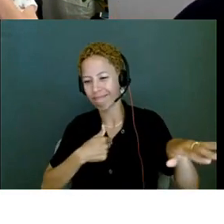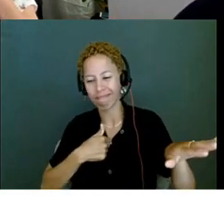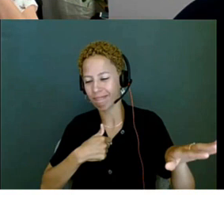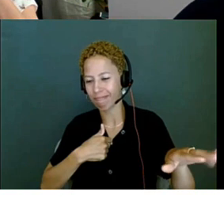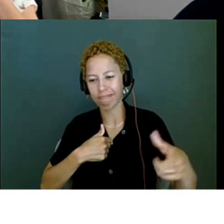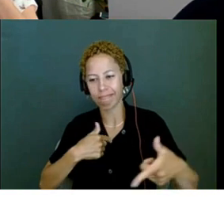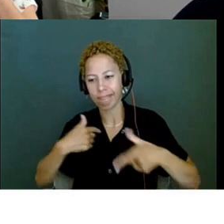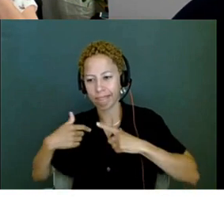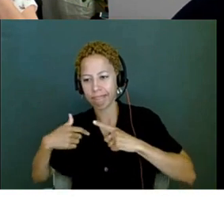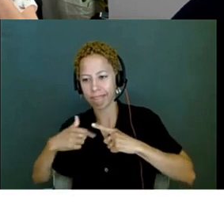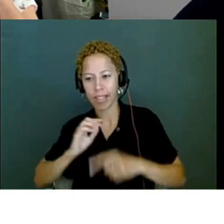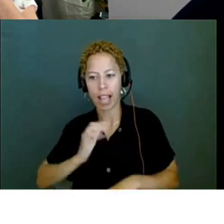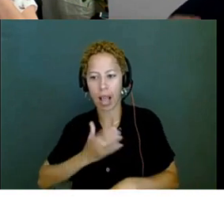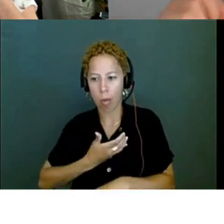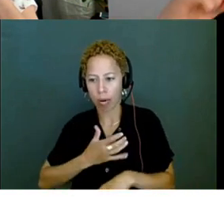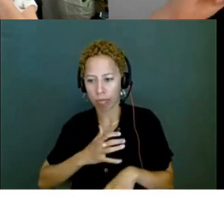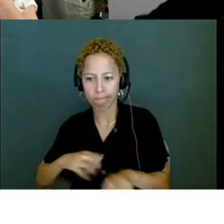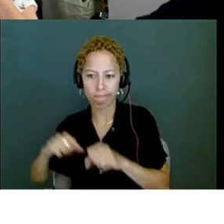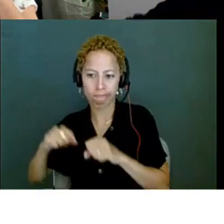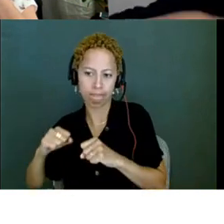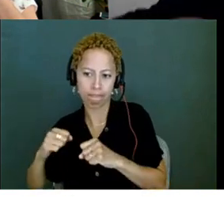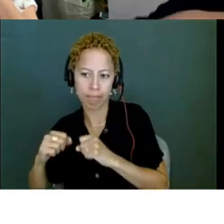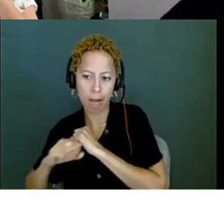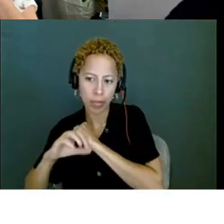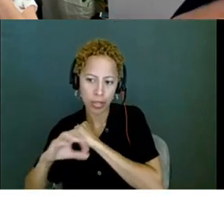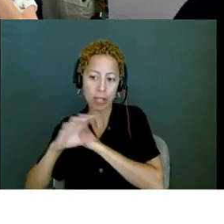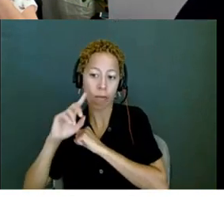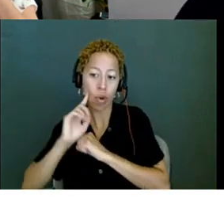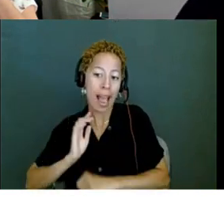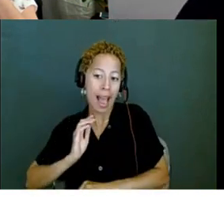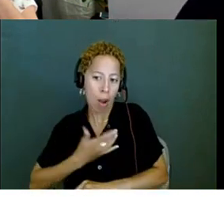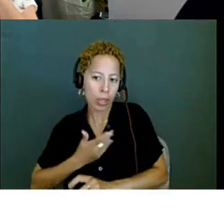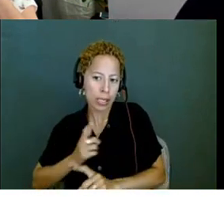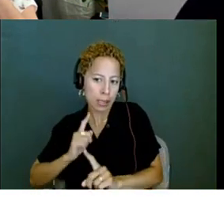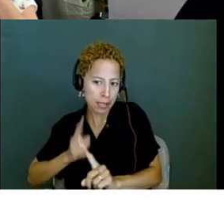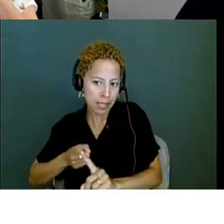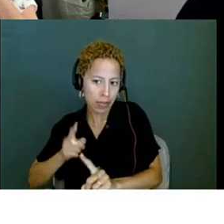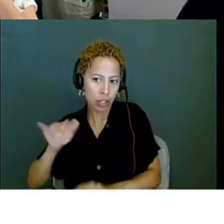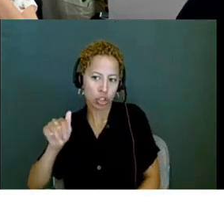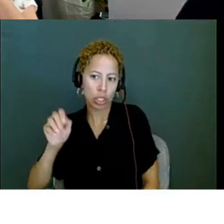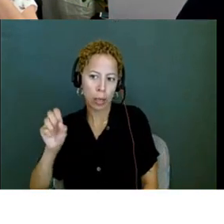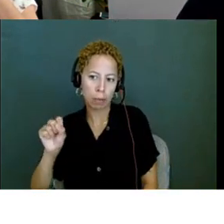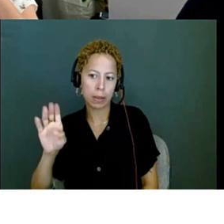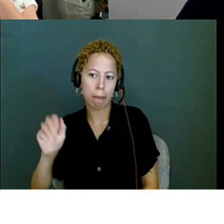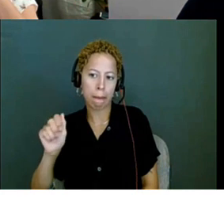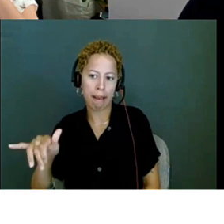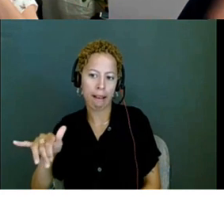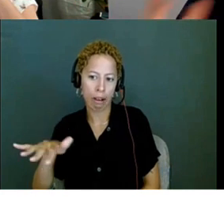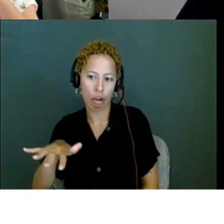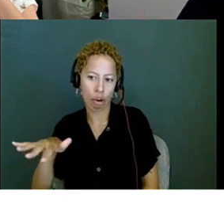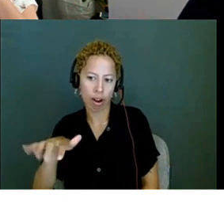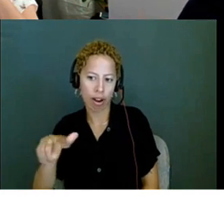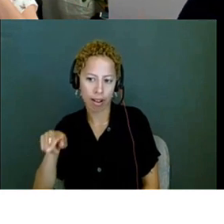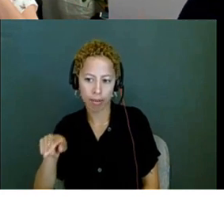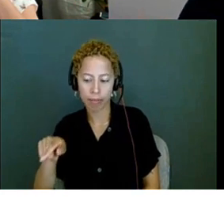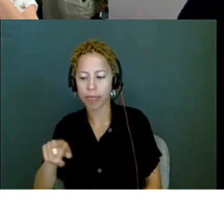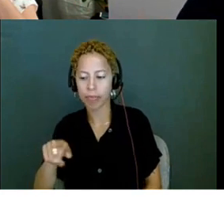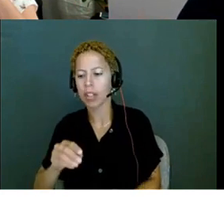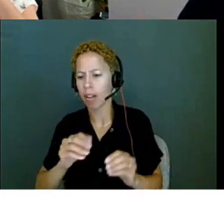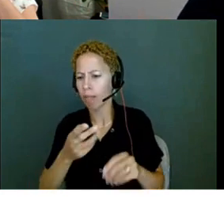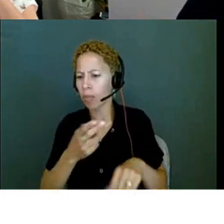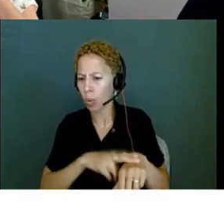our own advertising for our specific James Bay area. Of course, like Northern College